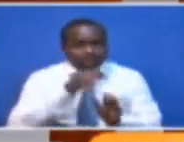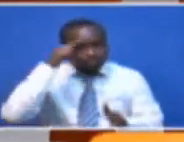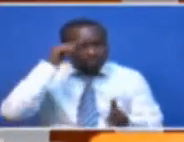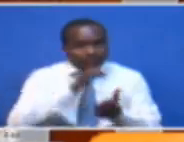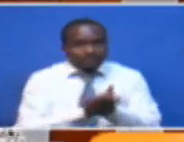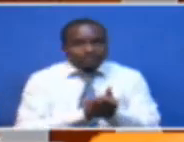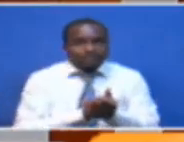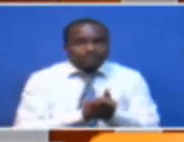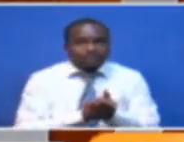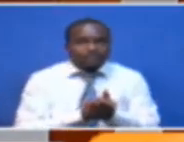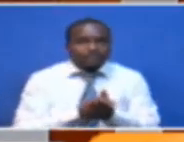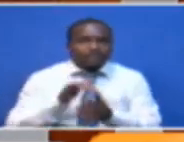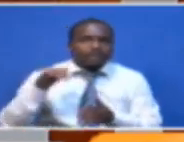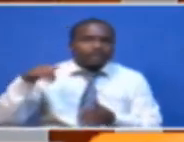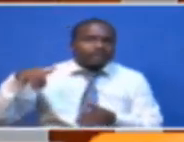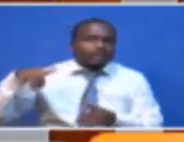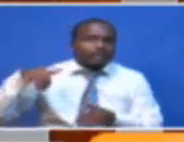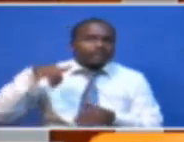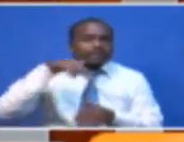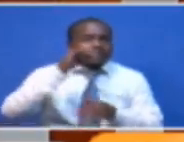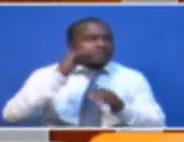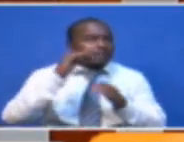a small outfit, could take over the government.